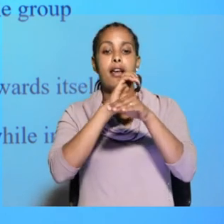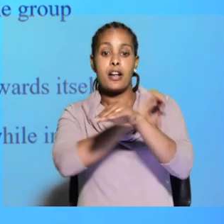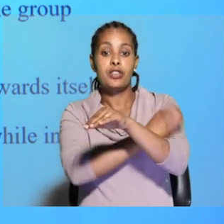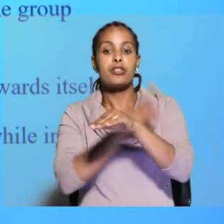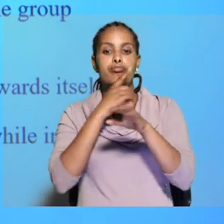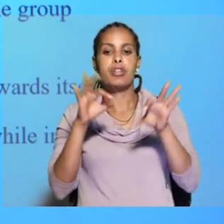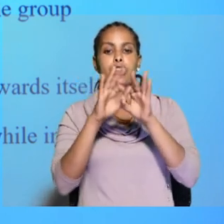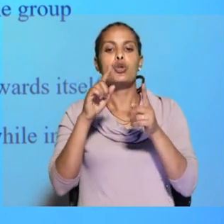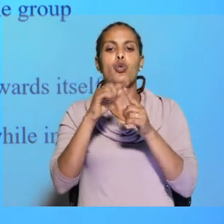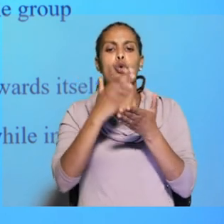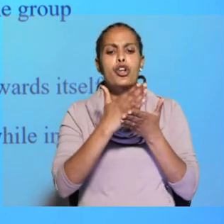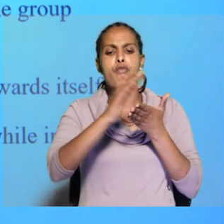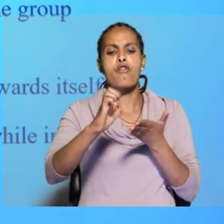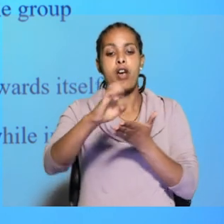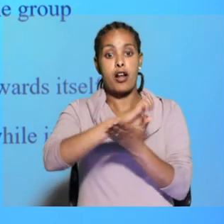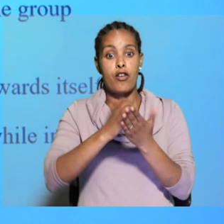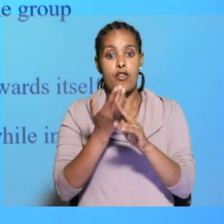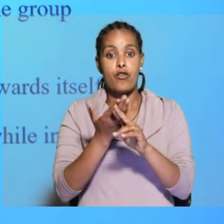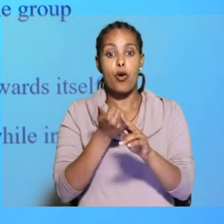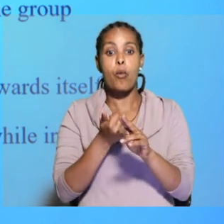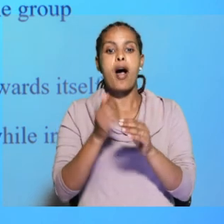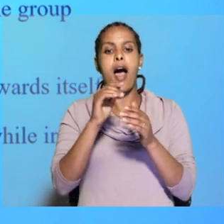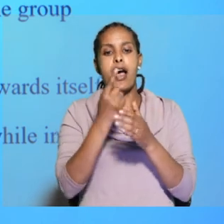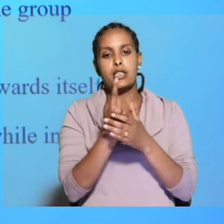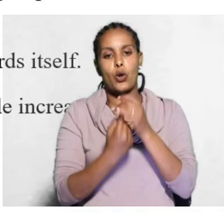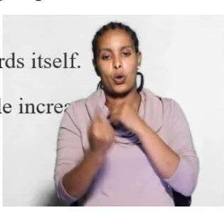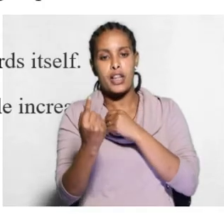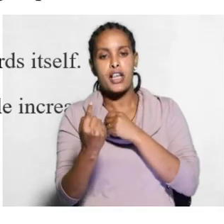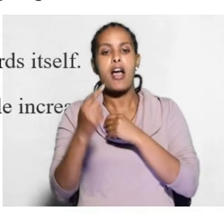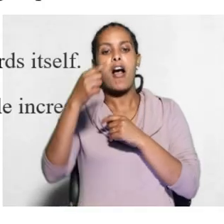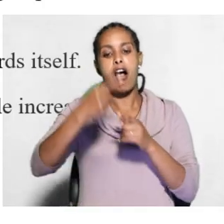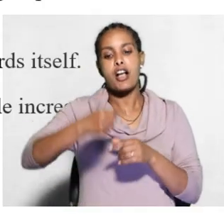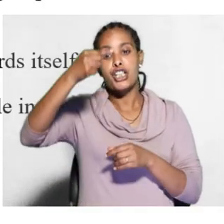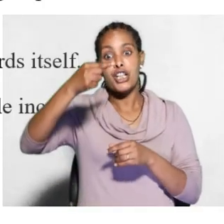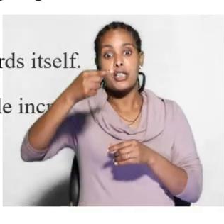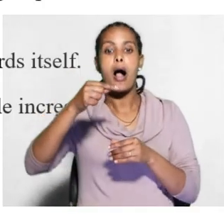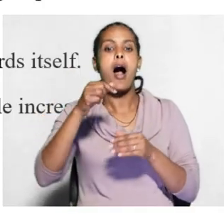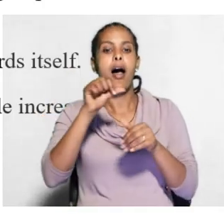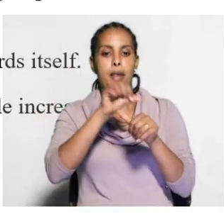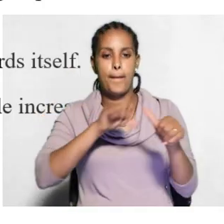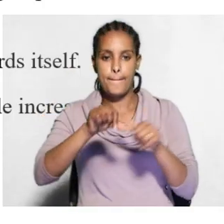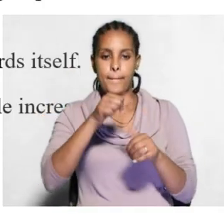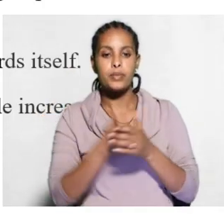required to remove electrons from an isolated gaseous atom.